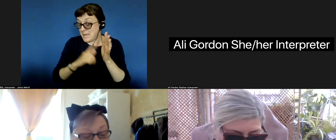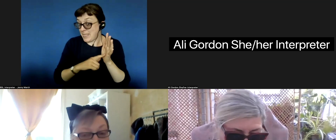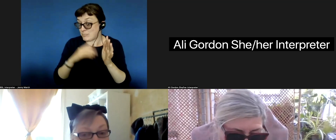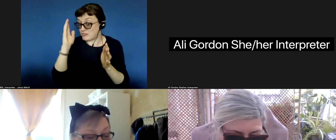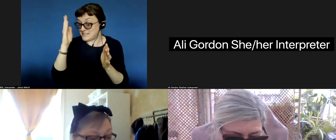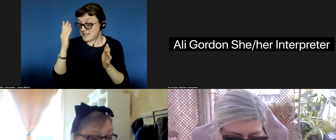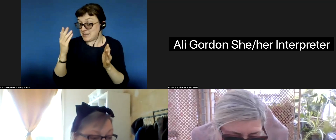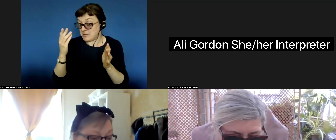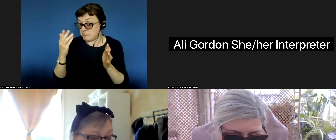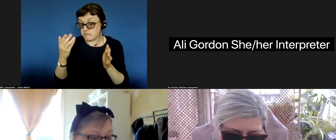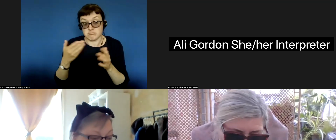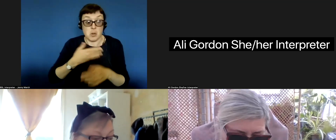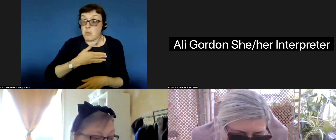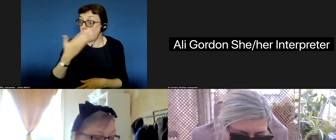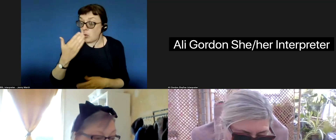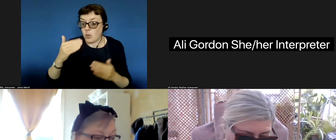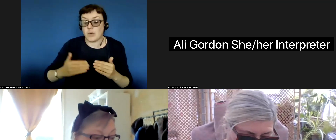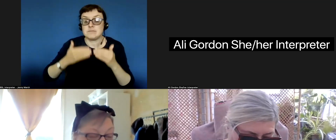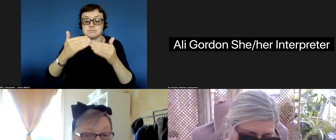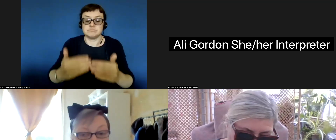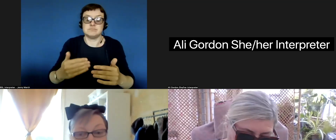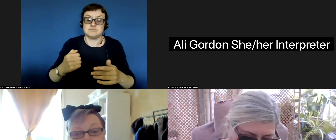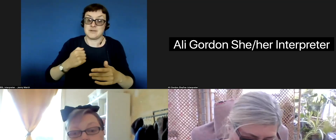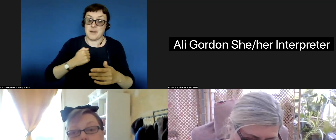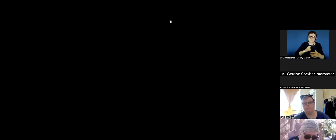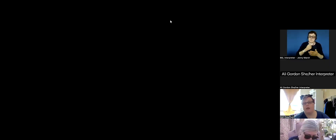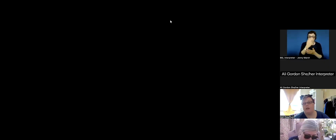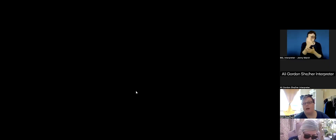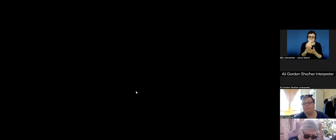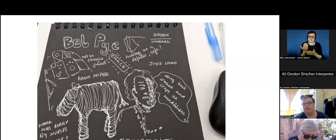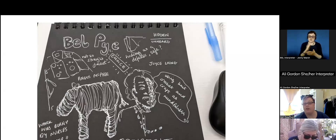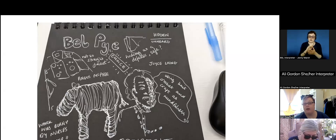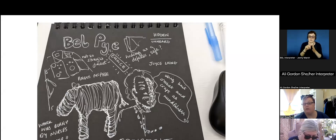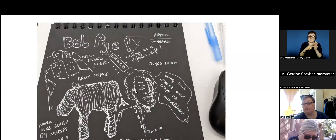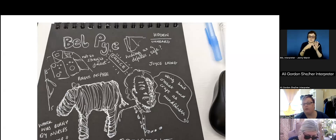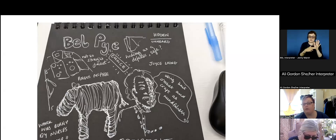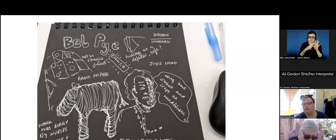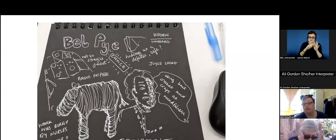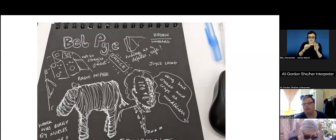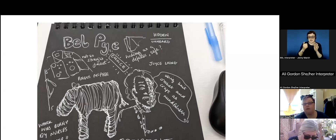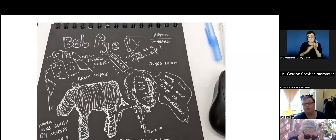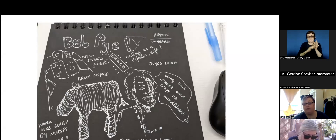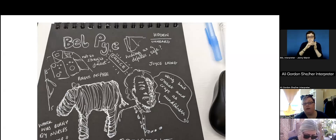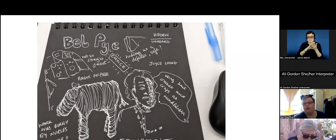if not, I'm going to move on and share my sketch from Jane and Michelle.